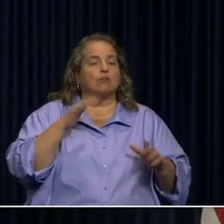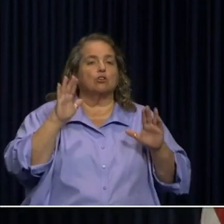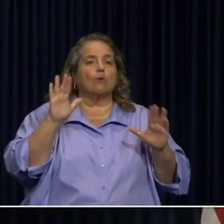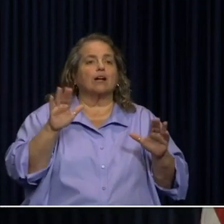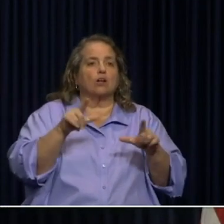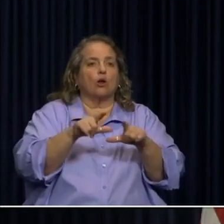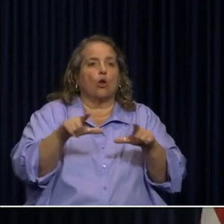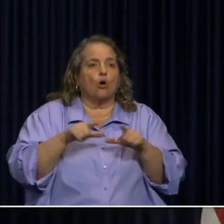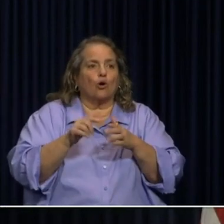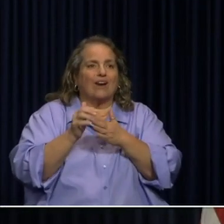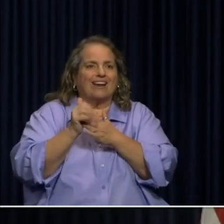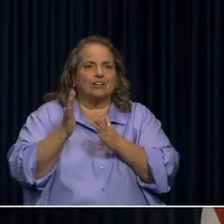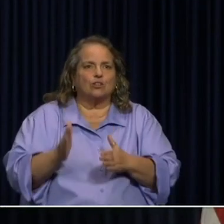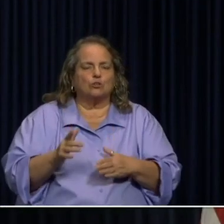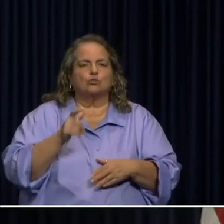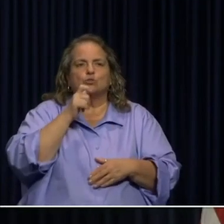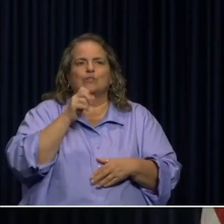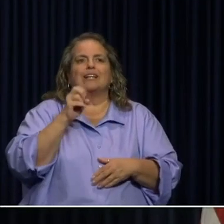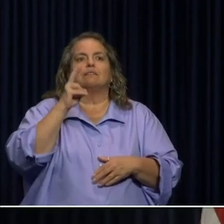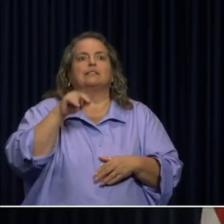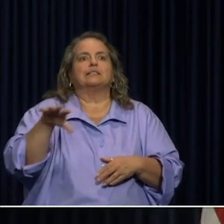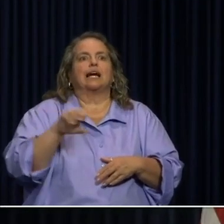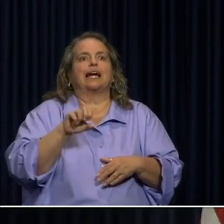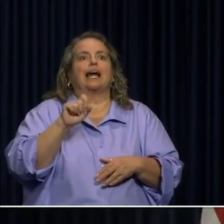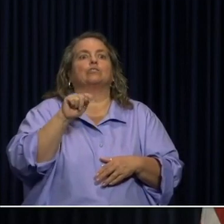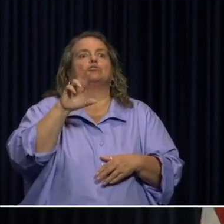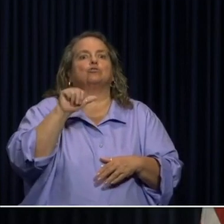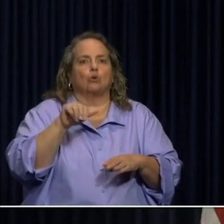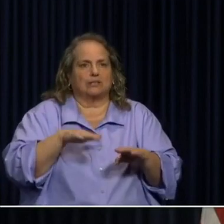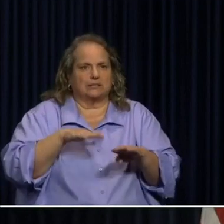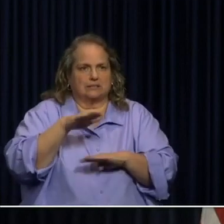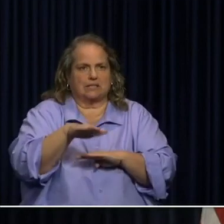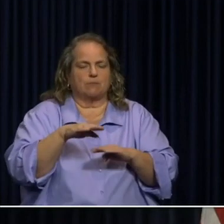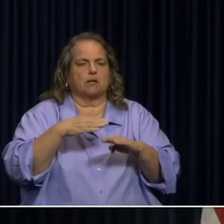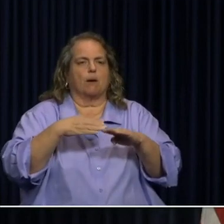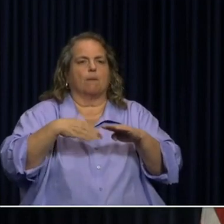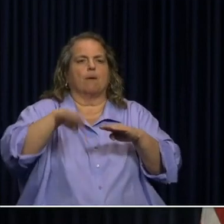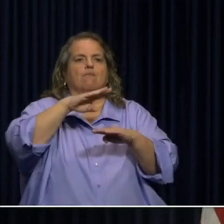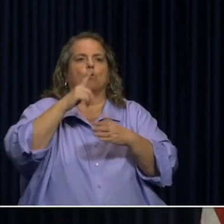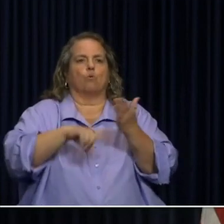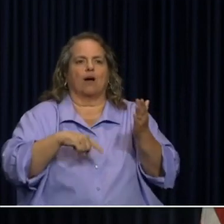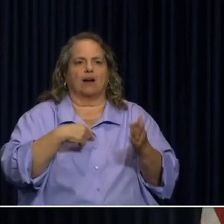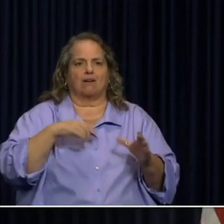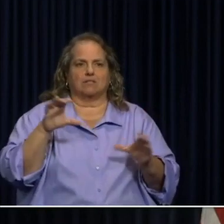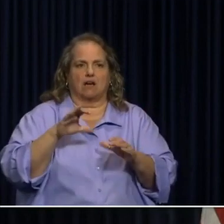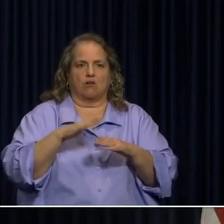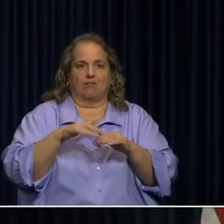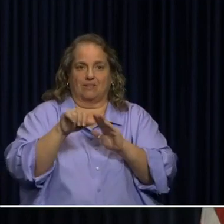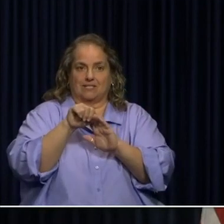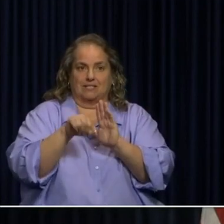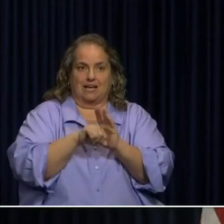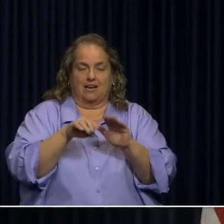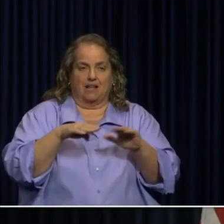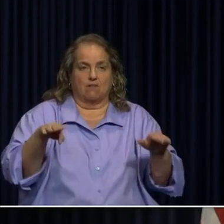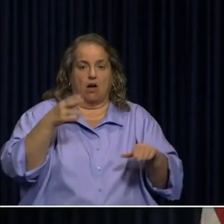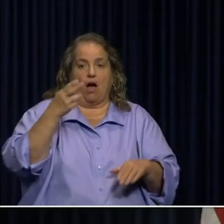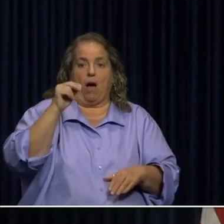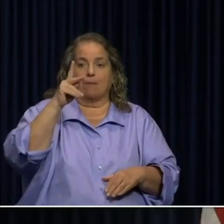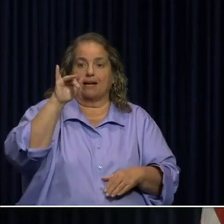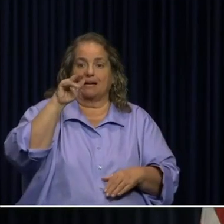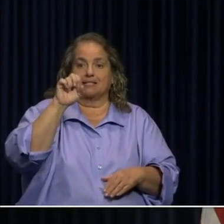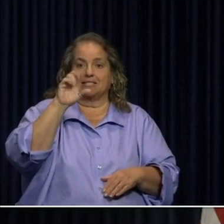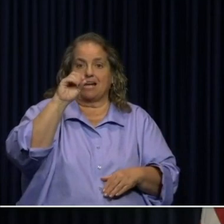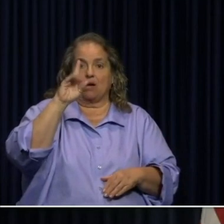leaders who are even taking extra steps above and beyond what we've done statewide. Hopkins County Judge